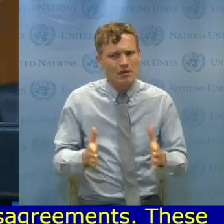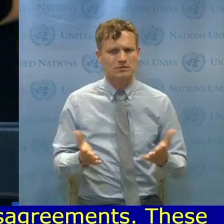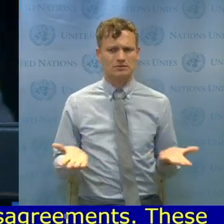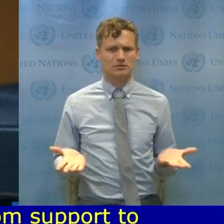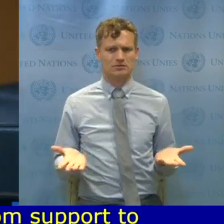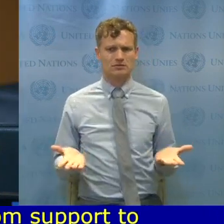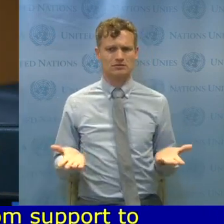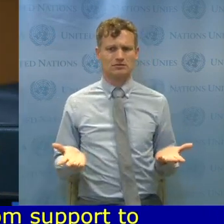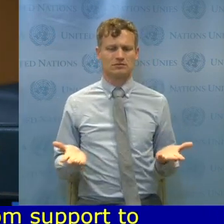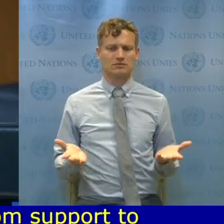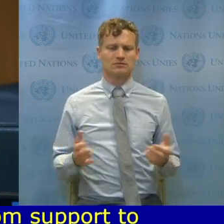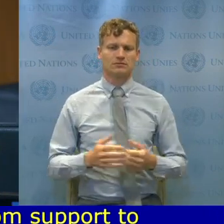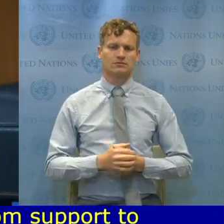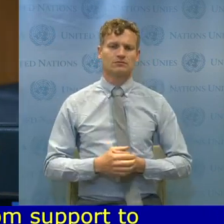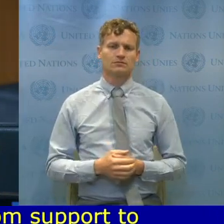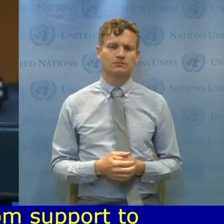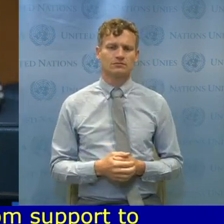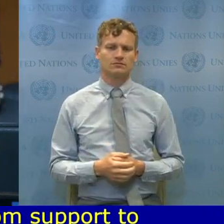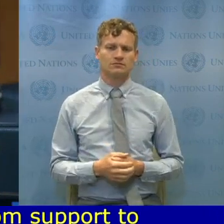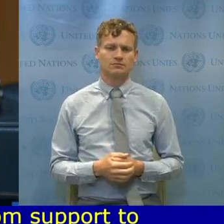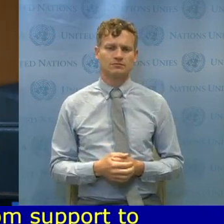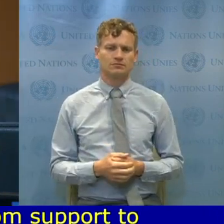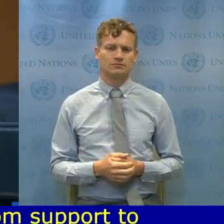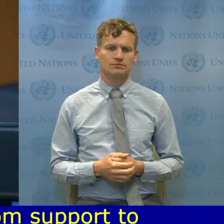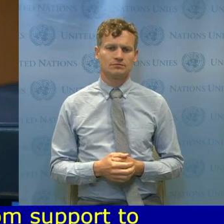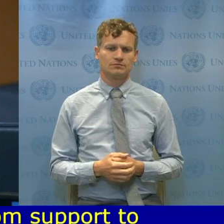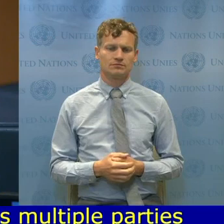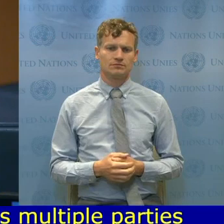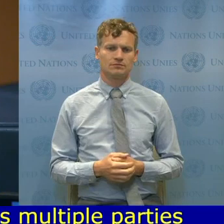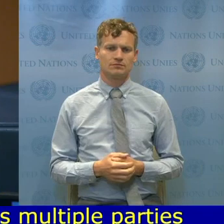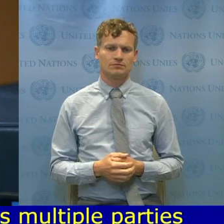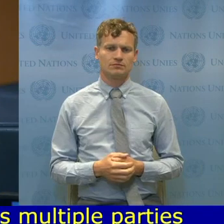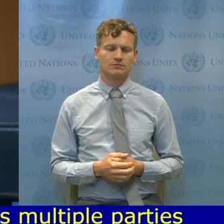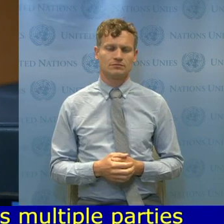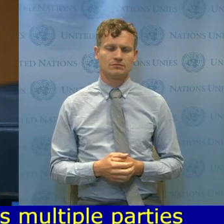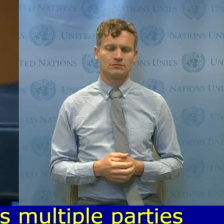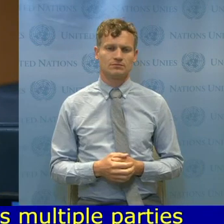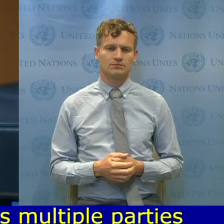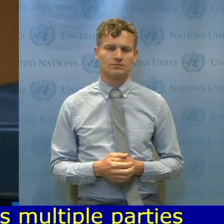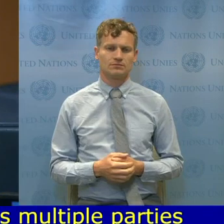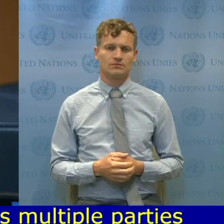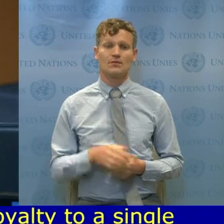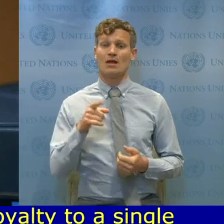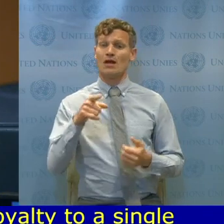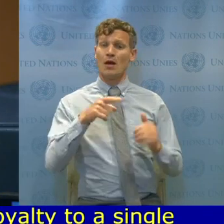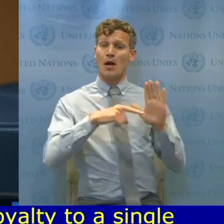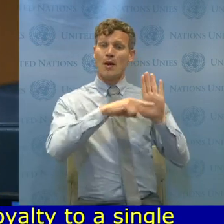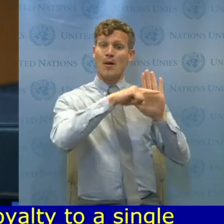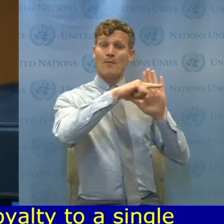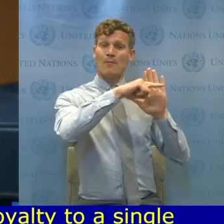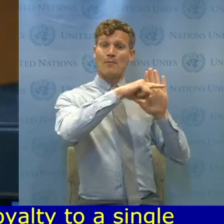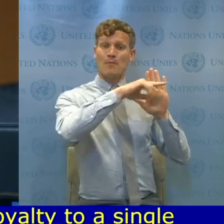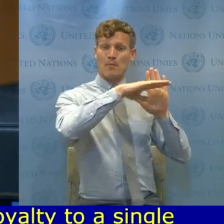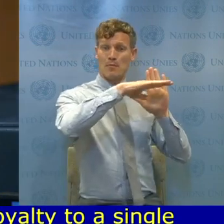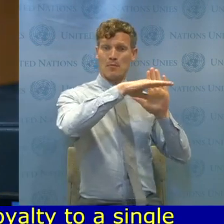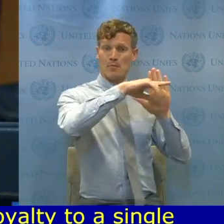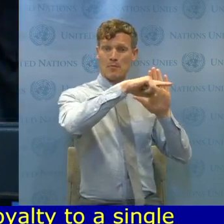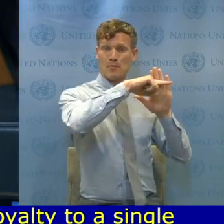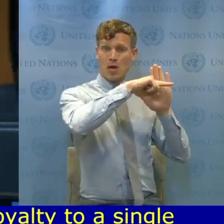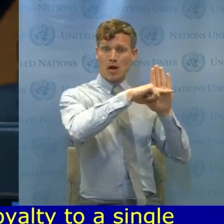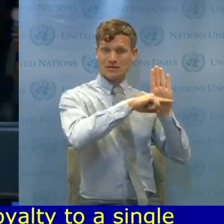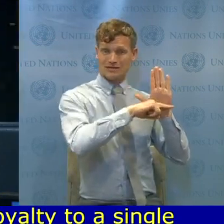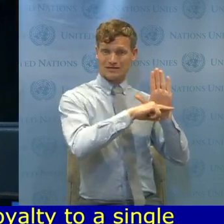single individual. This policy complements states' immediate duty to